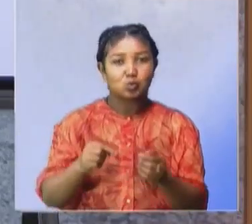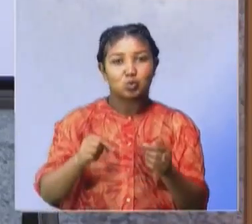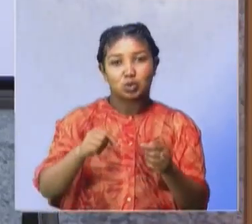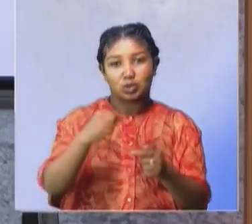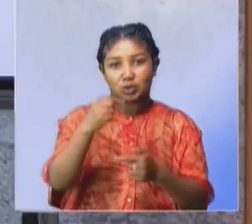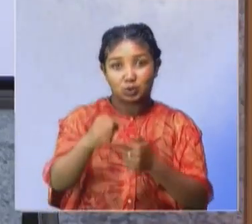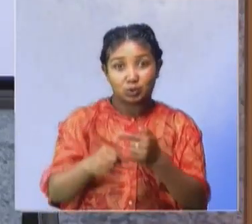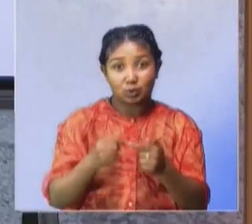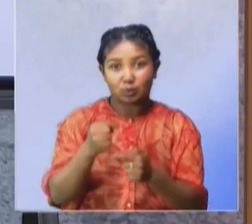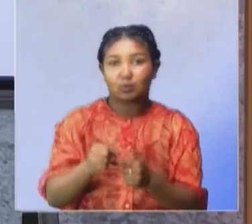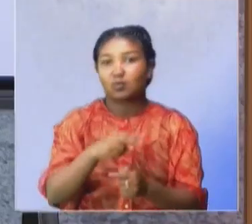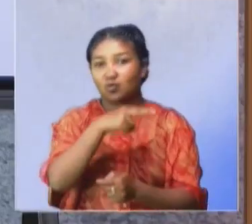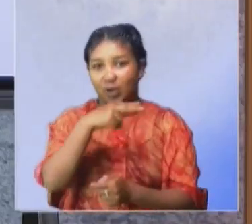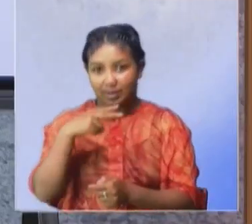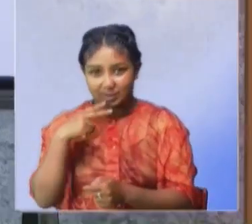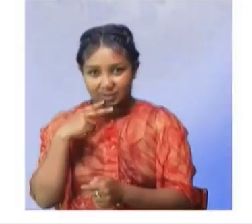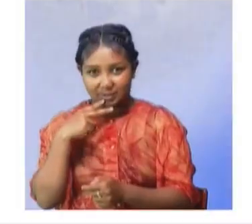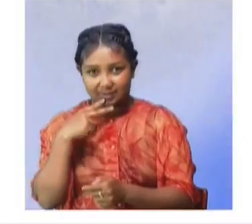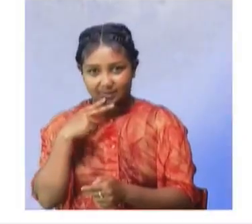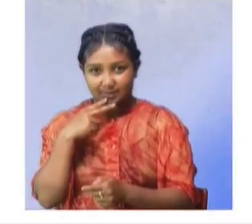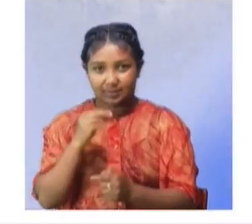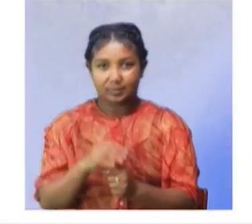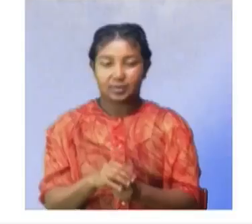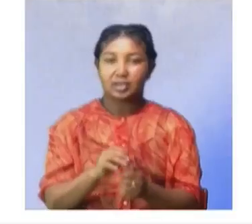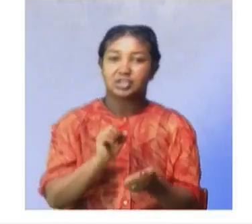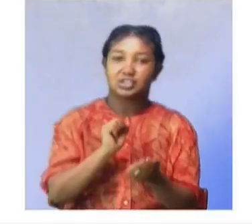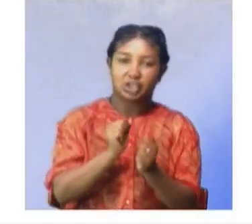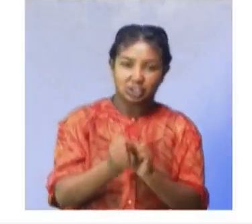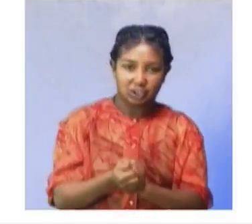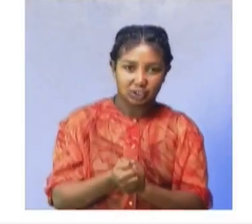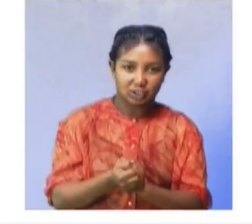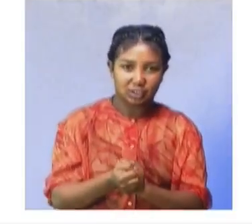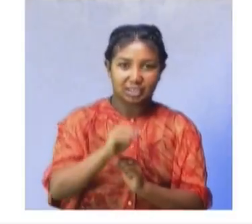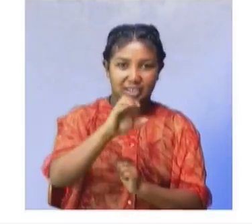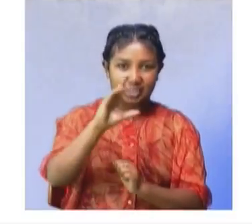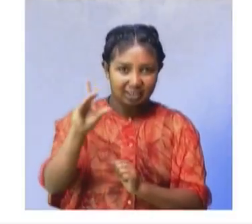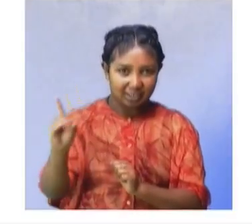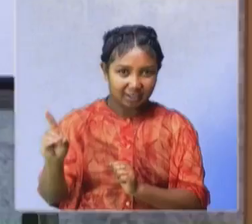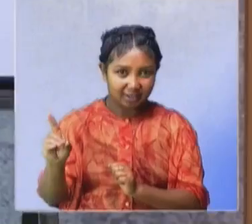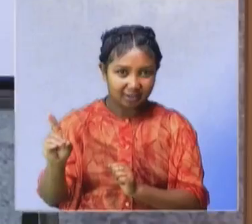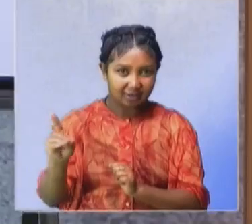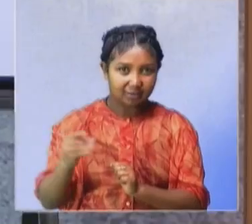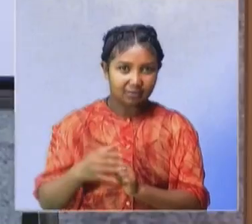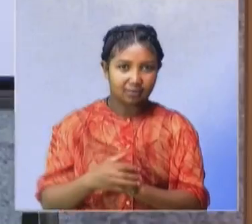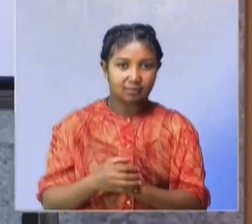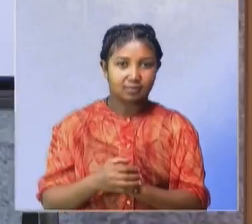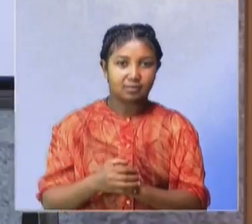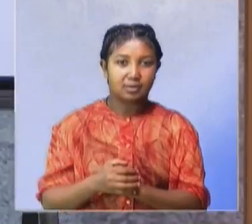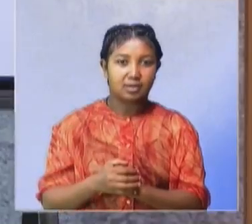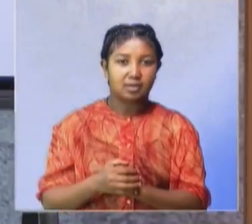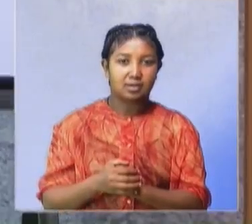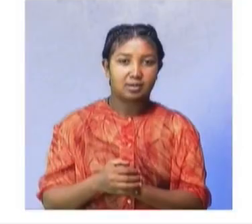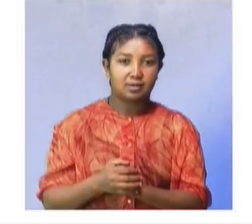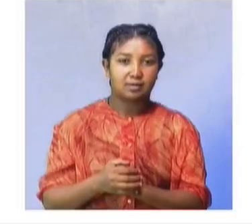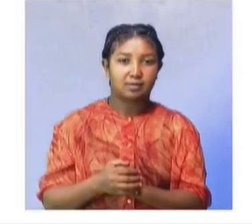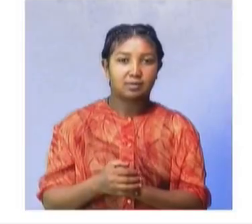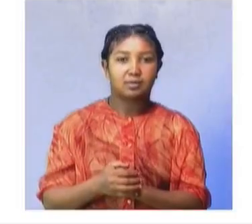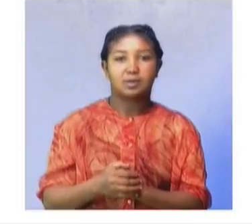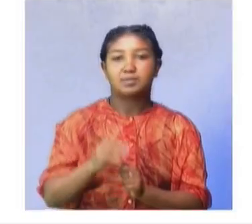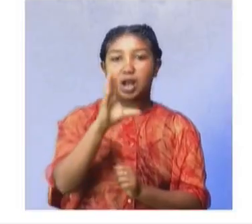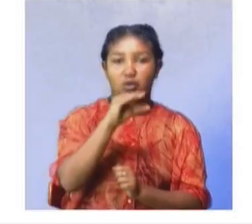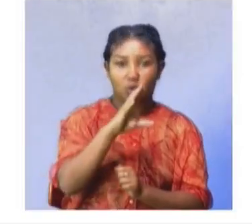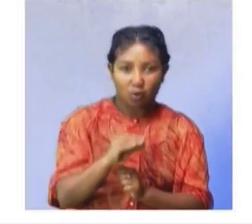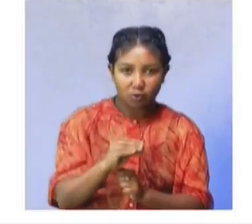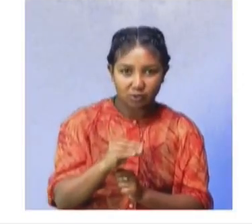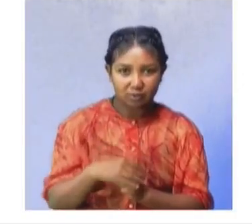use some verbs like changing by ed, like talk,